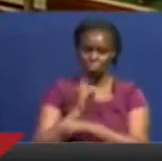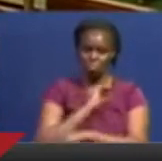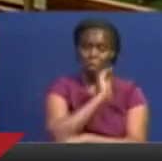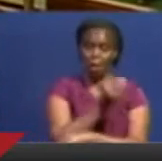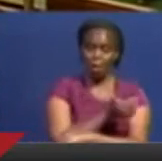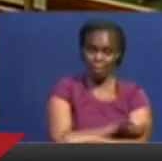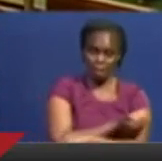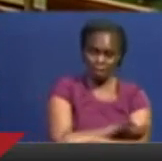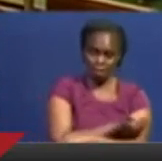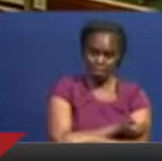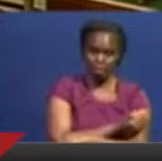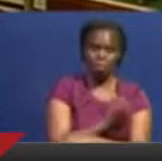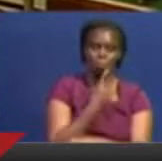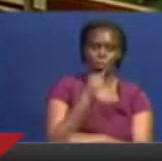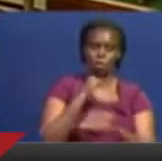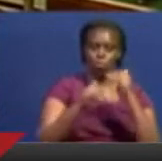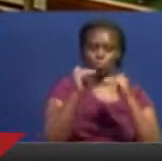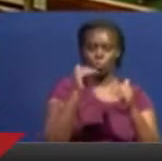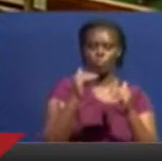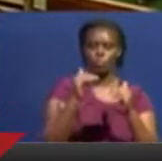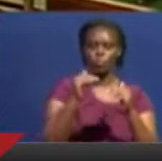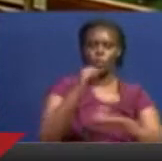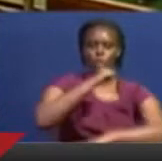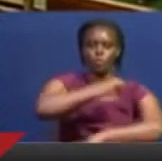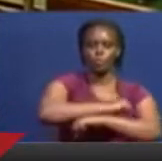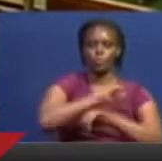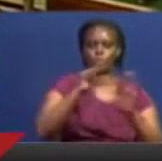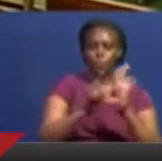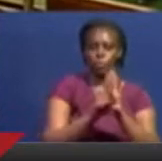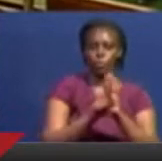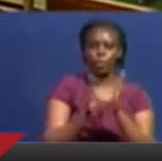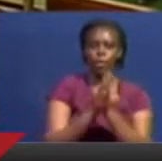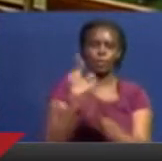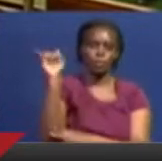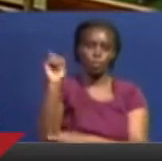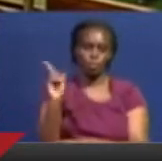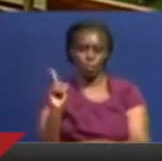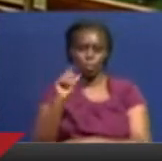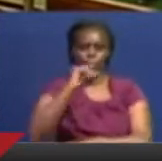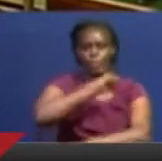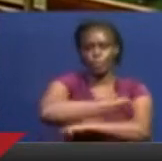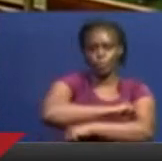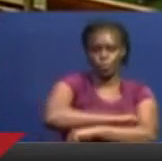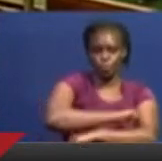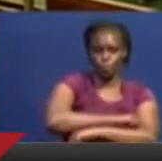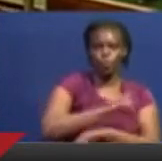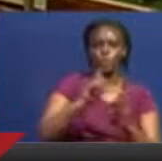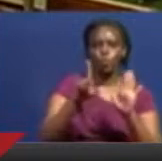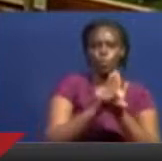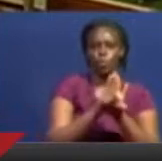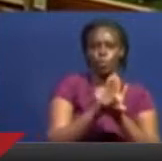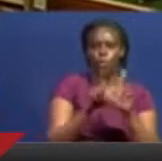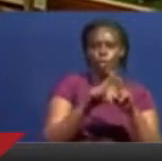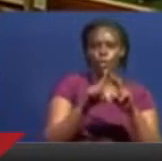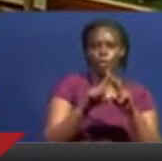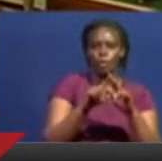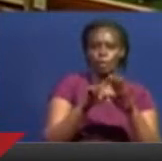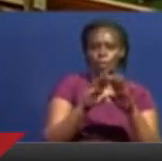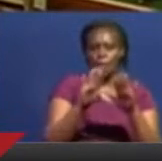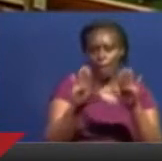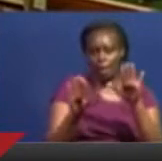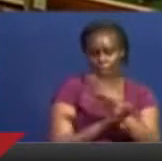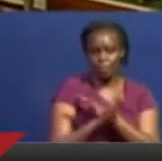Moi University School of Law and the University of Nairobi School of Law. He began his career as an assistant